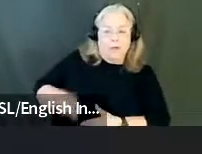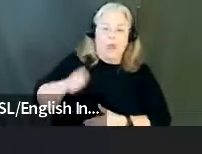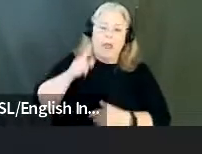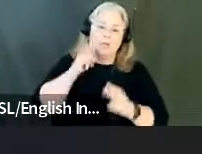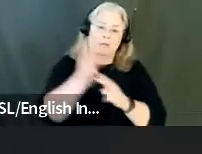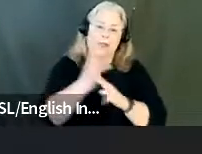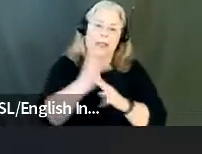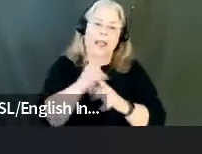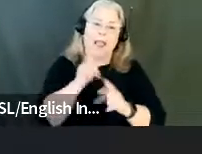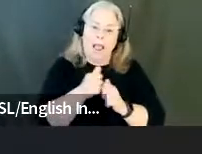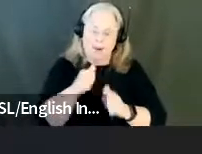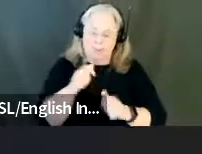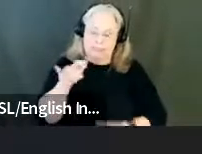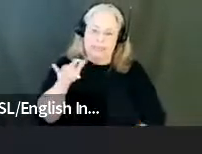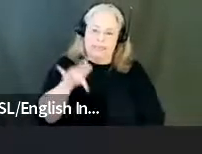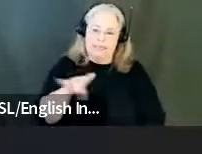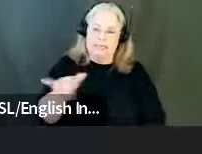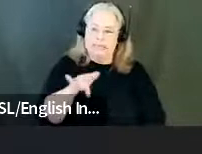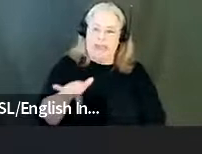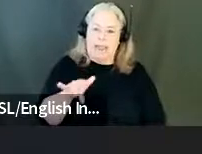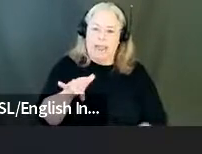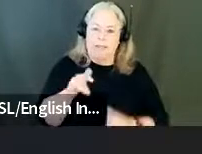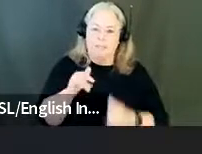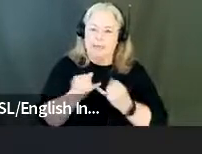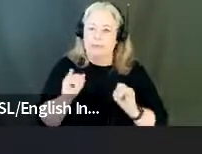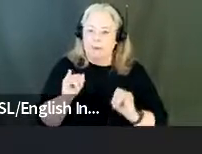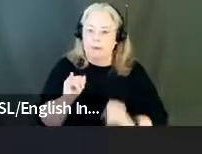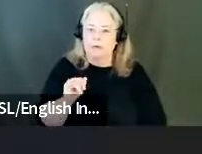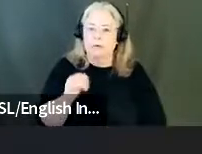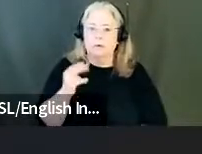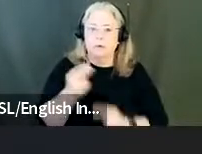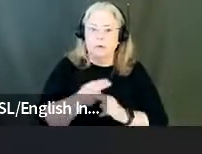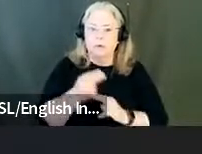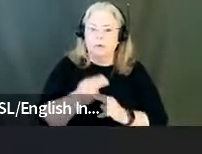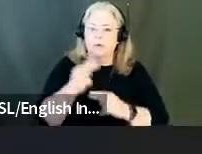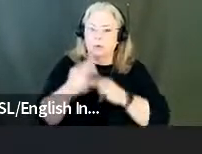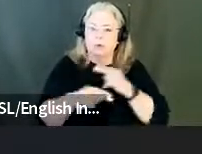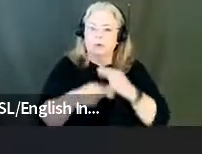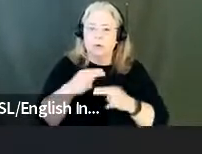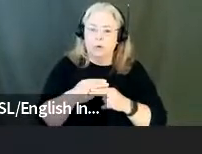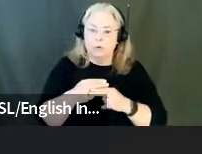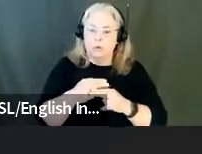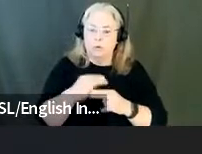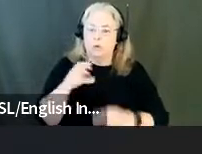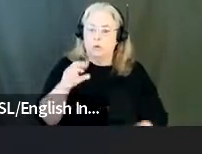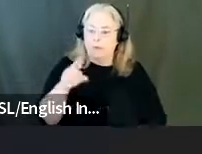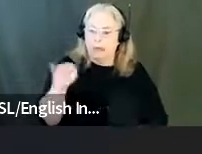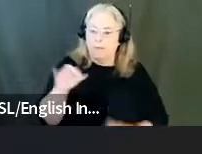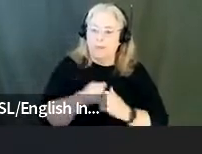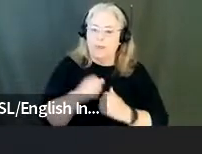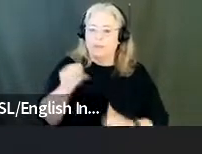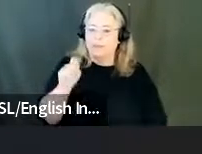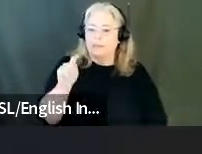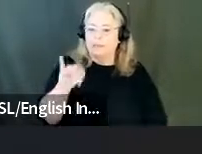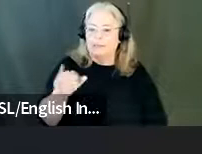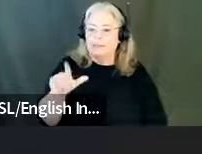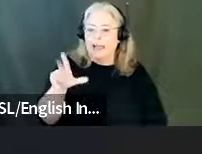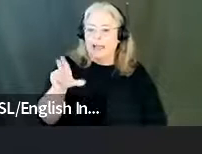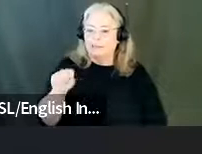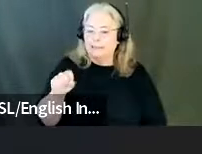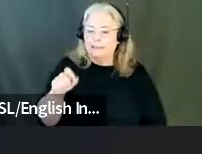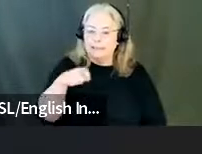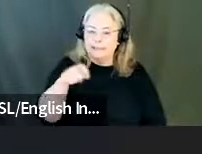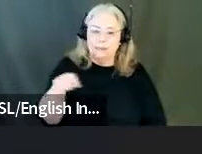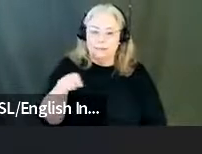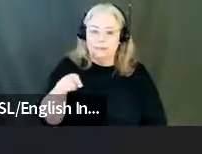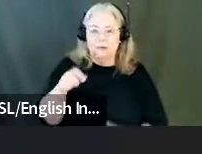could quickly type independently. And so using the universal cuff with a stylus, so this clamps right